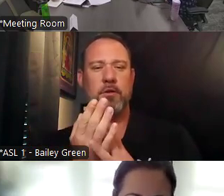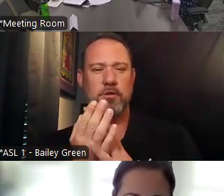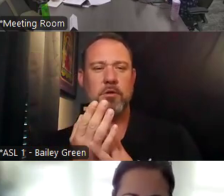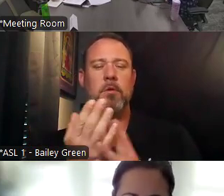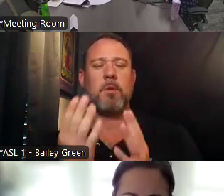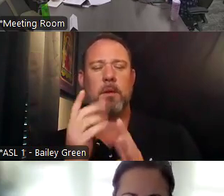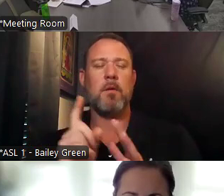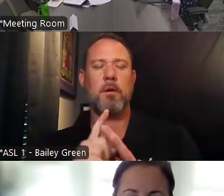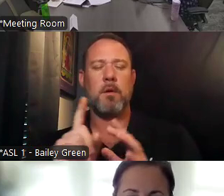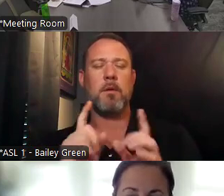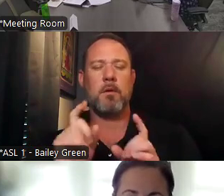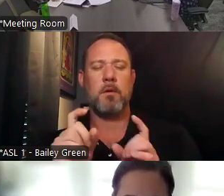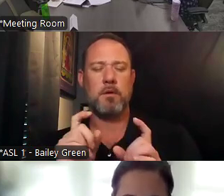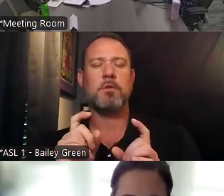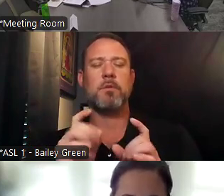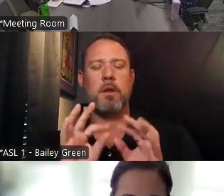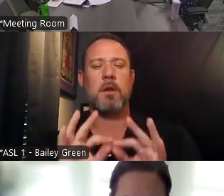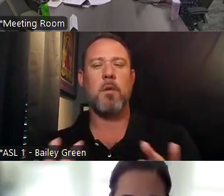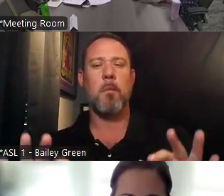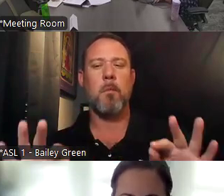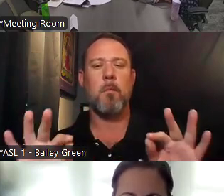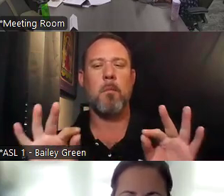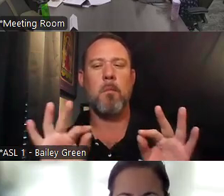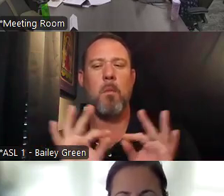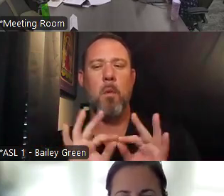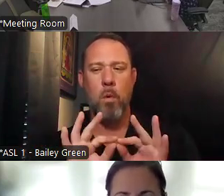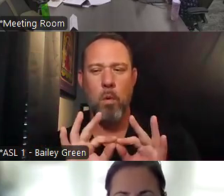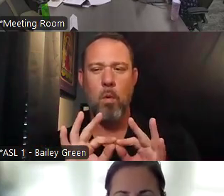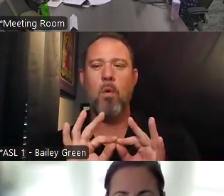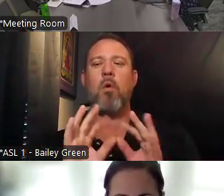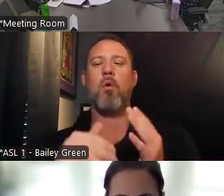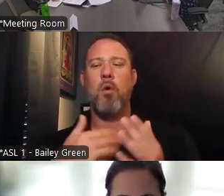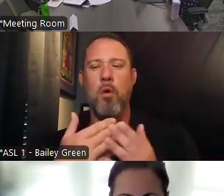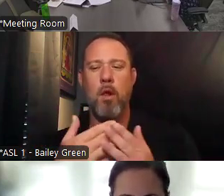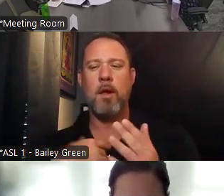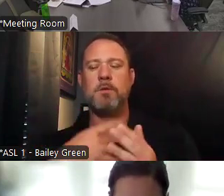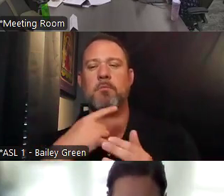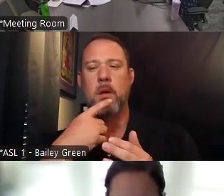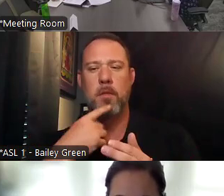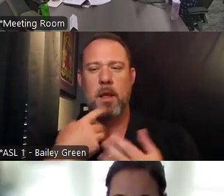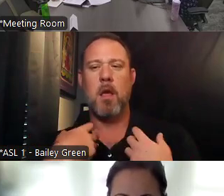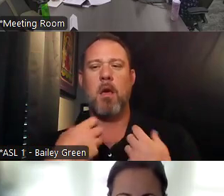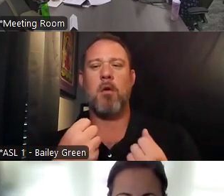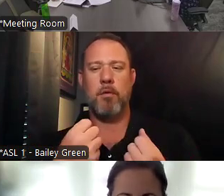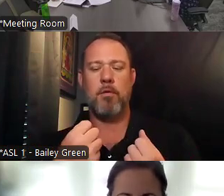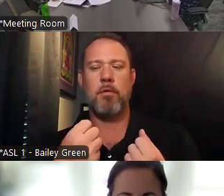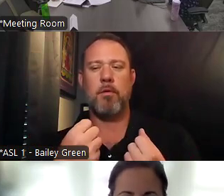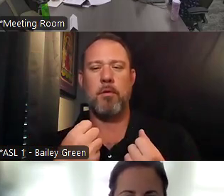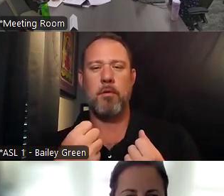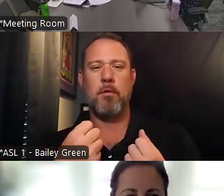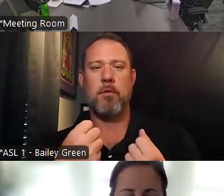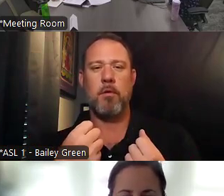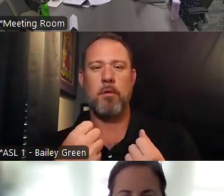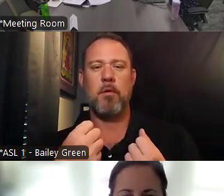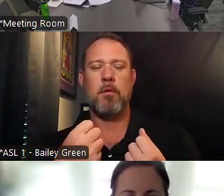in questions. But I think importantly, this all has tremendous public health implications.